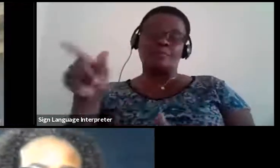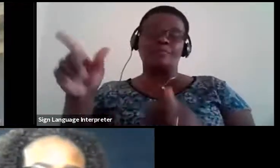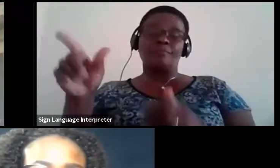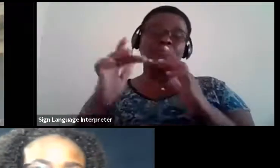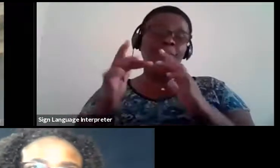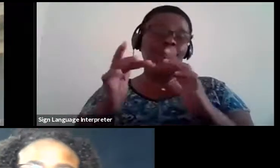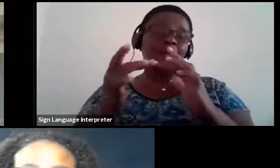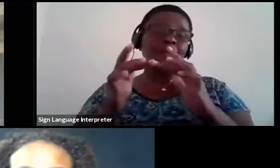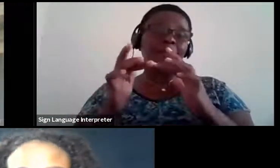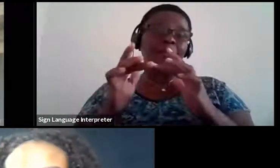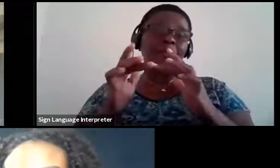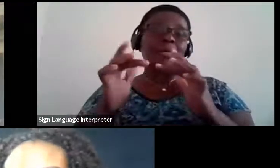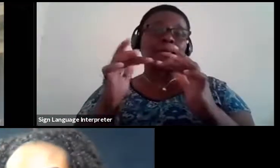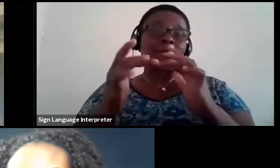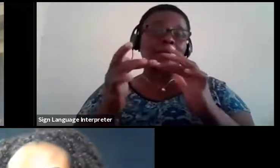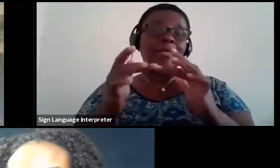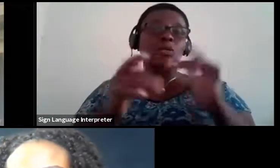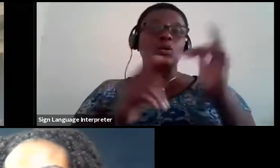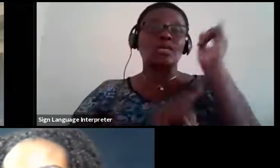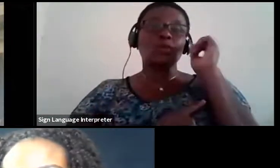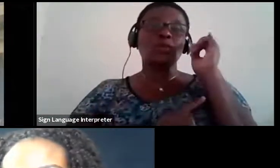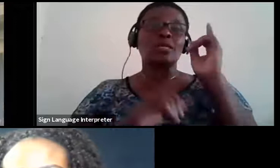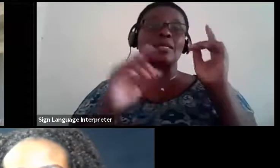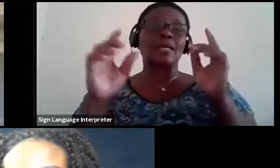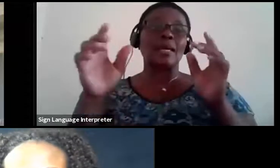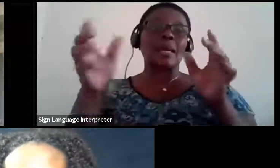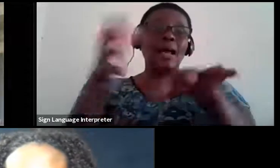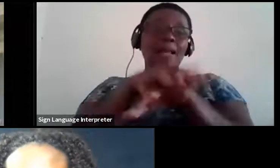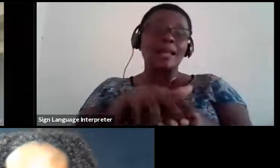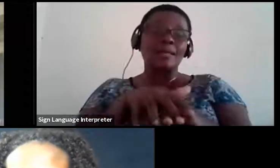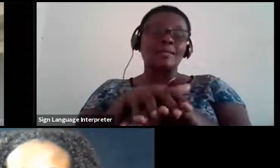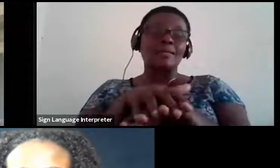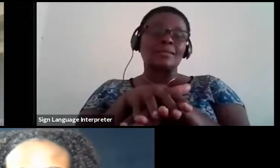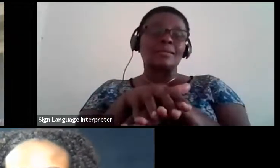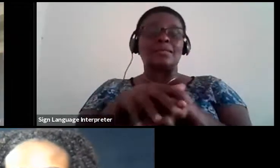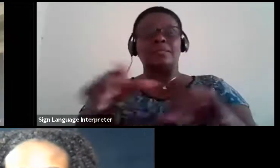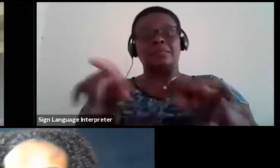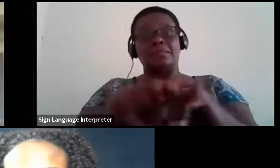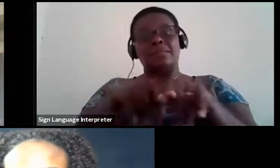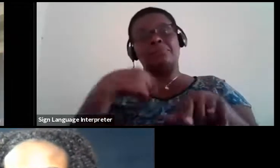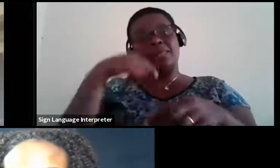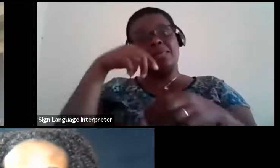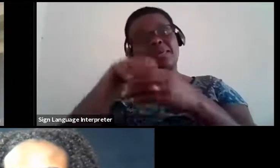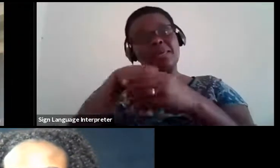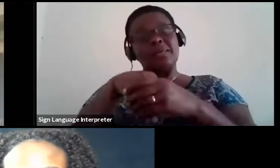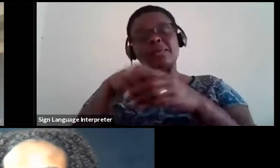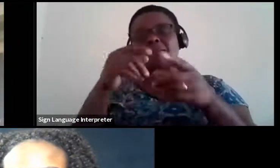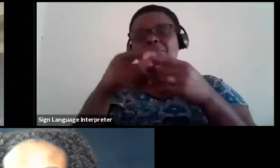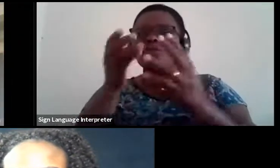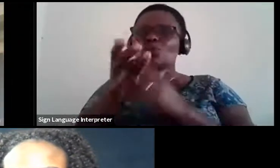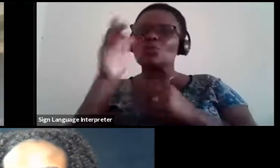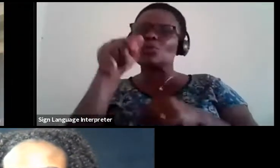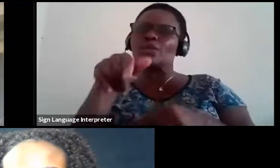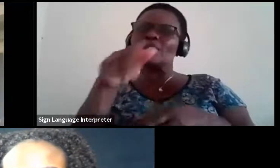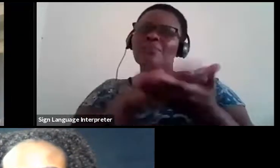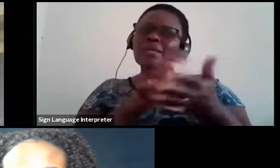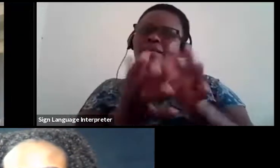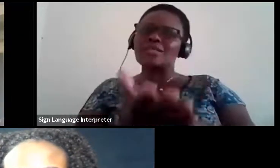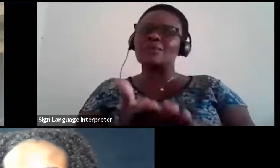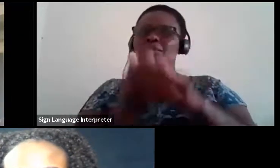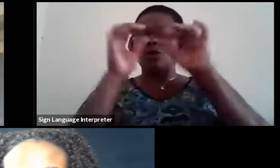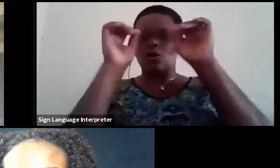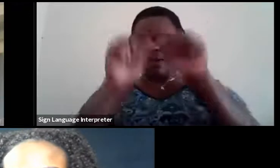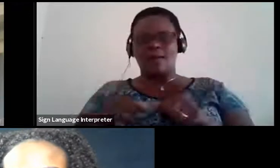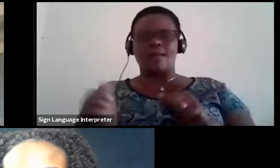as part of their partners as Paradigm and all that. So through these partnerships, we are able to access spaces, and